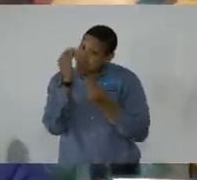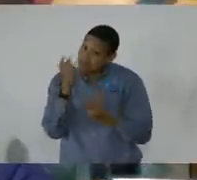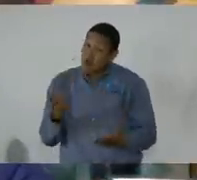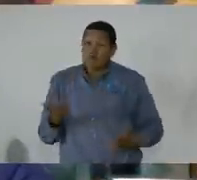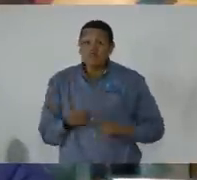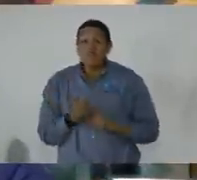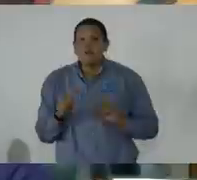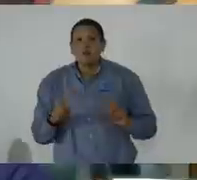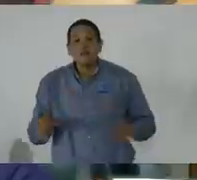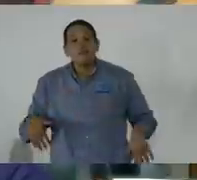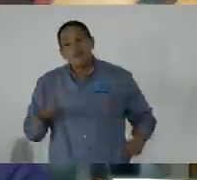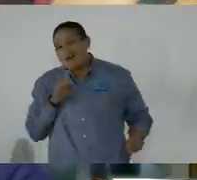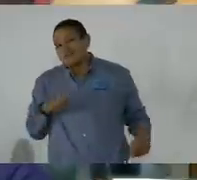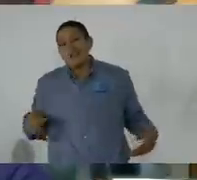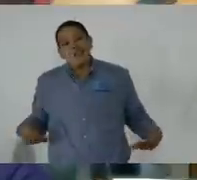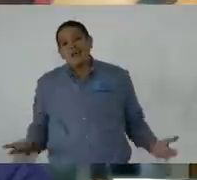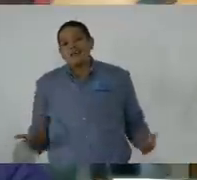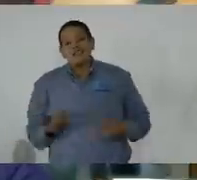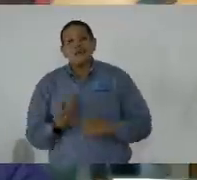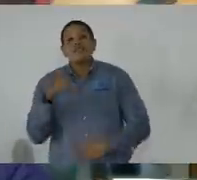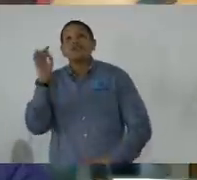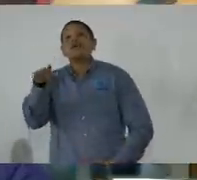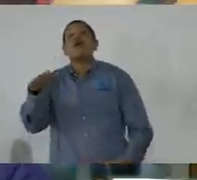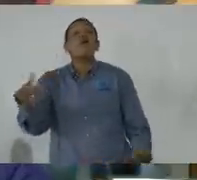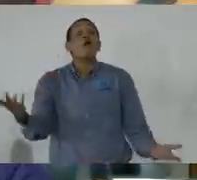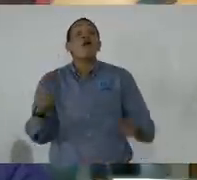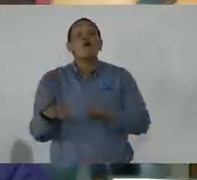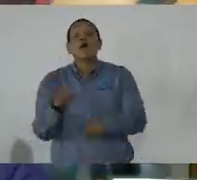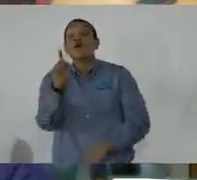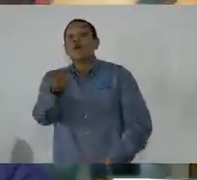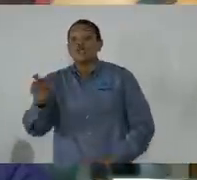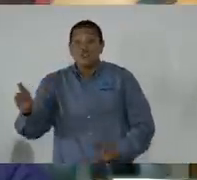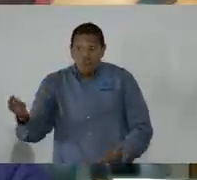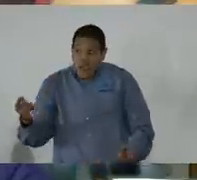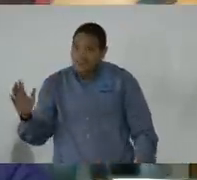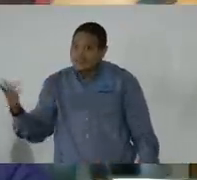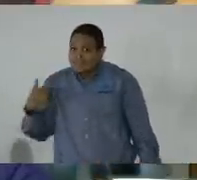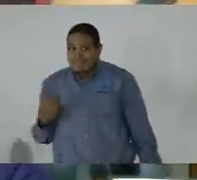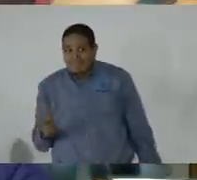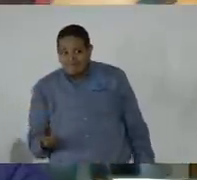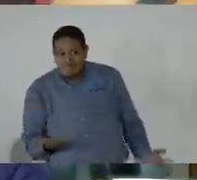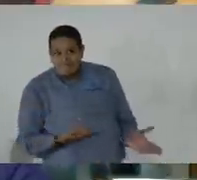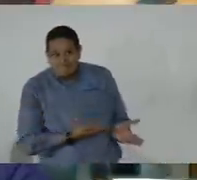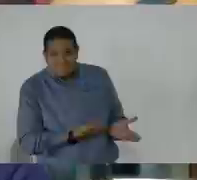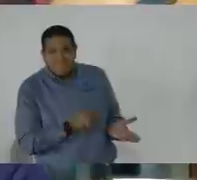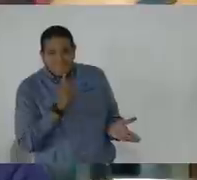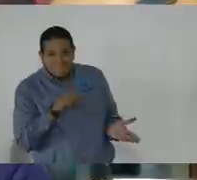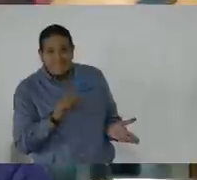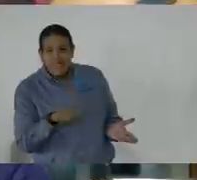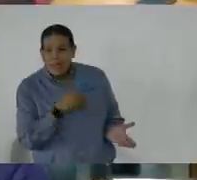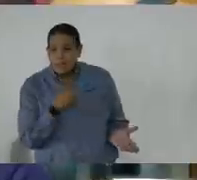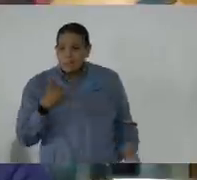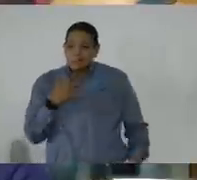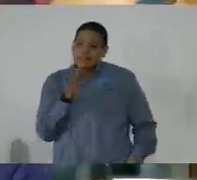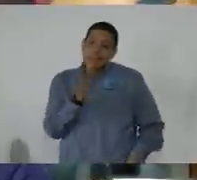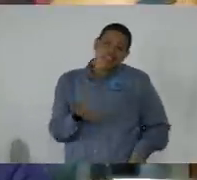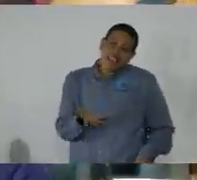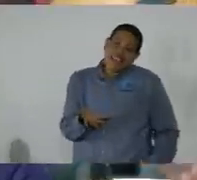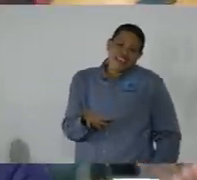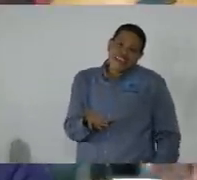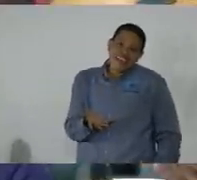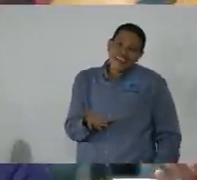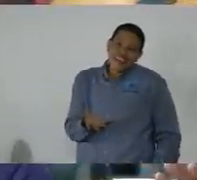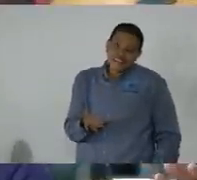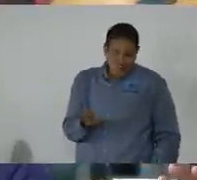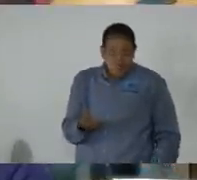questions are not being answered. I just want to make the point that when questions are ready to be answered, the particular member who asks should